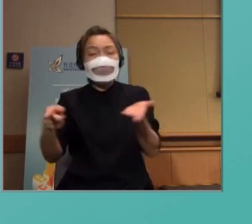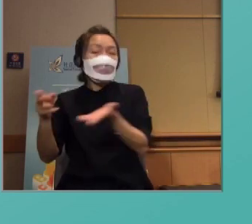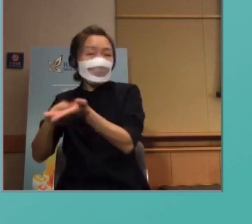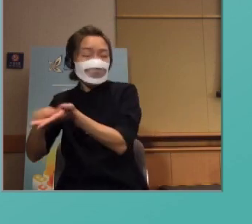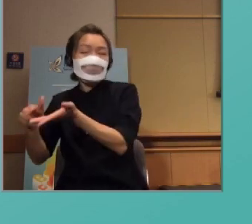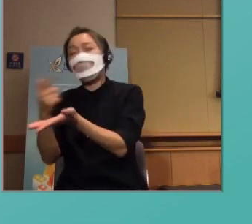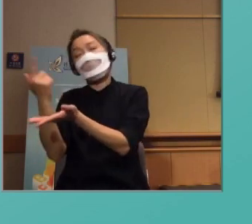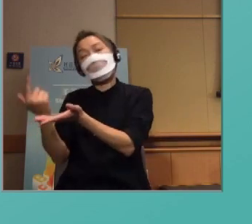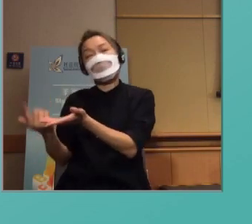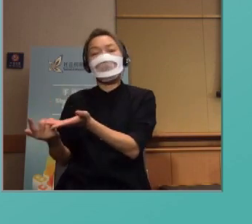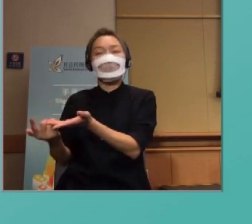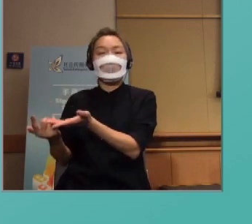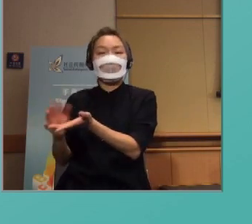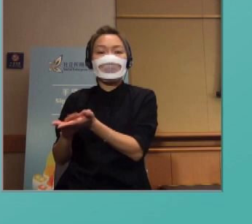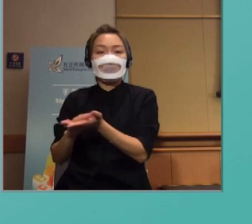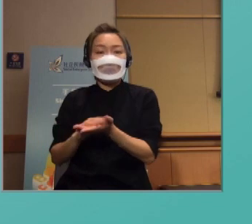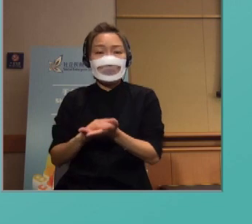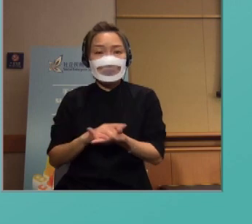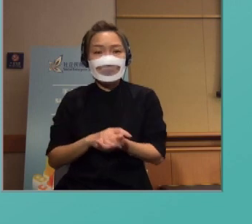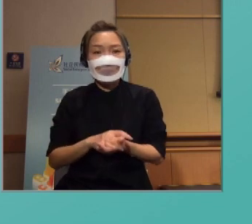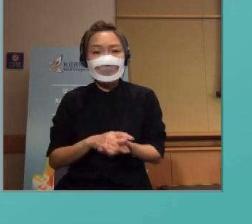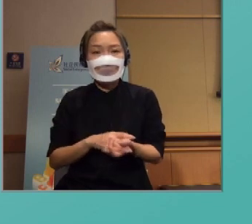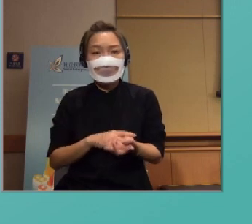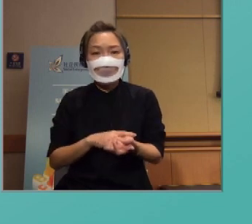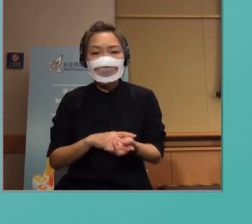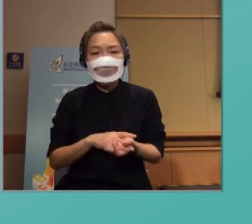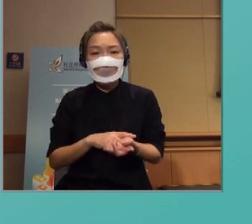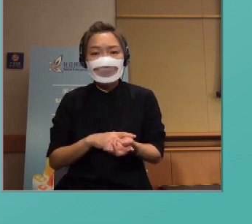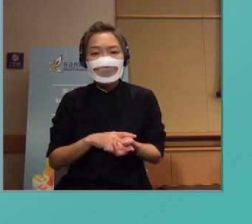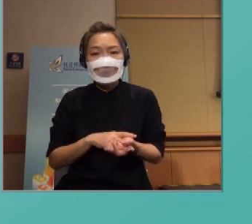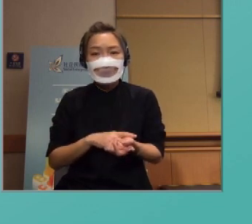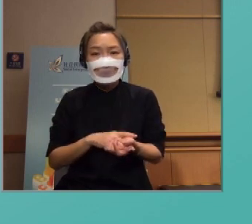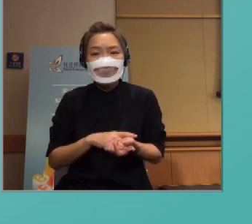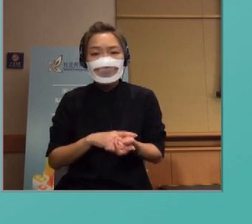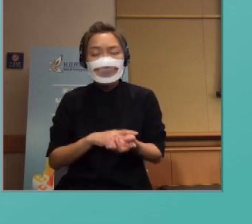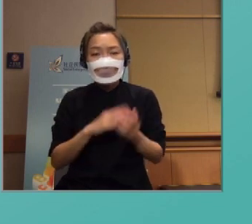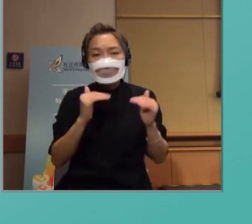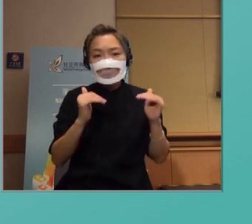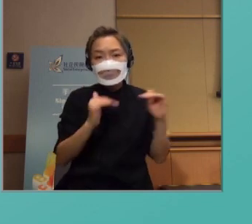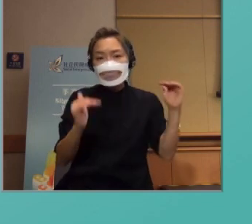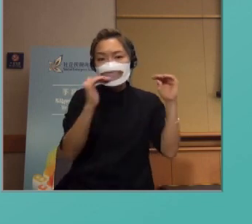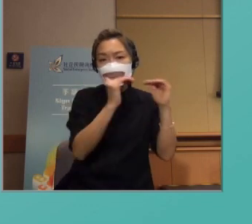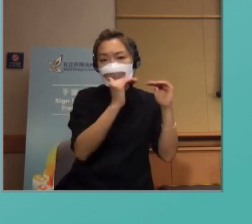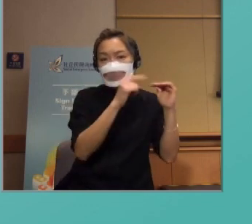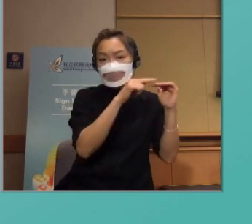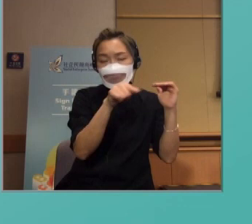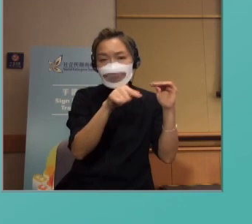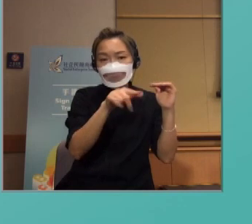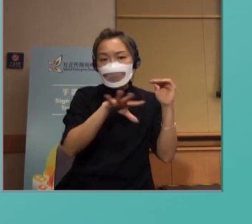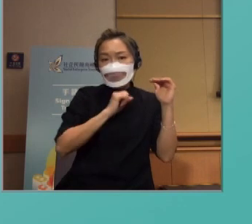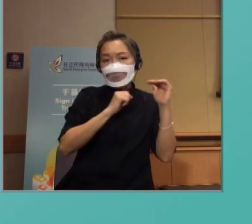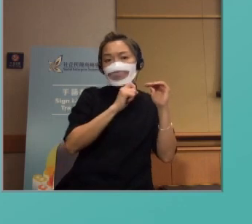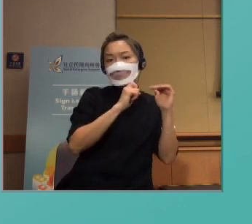the different cryptocurrencies, platforms, and owners, and things like that. Apart from that, we also